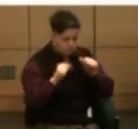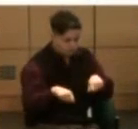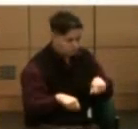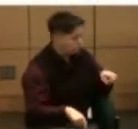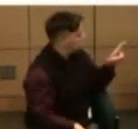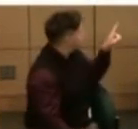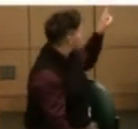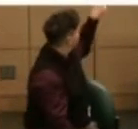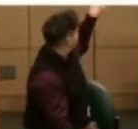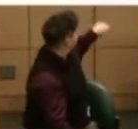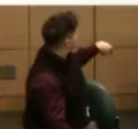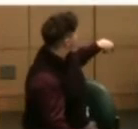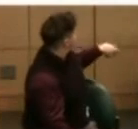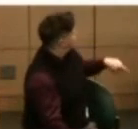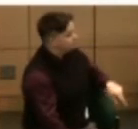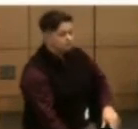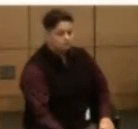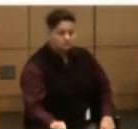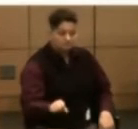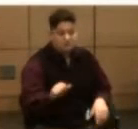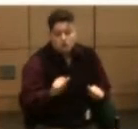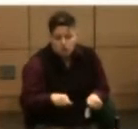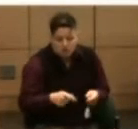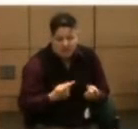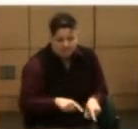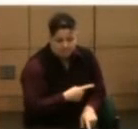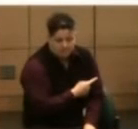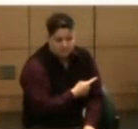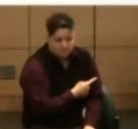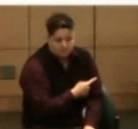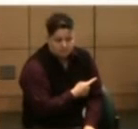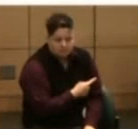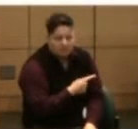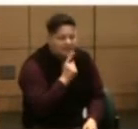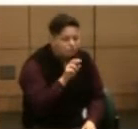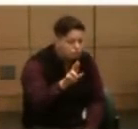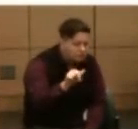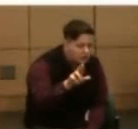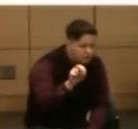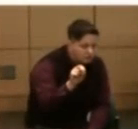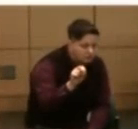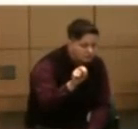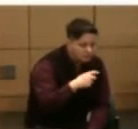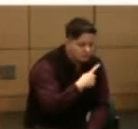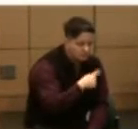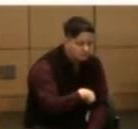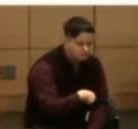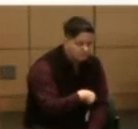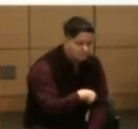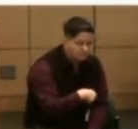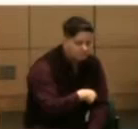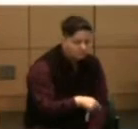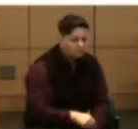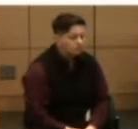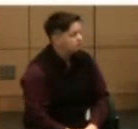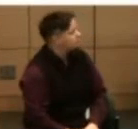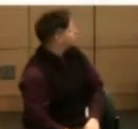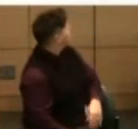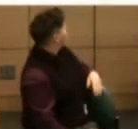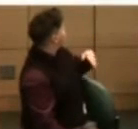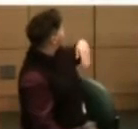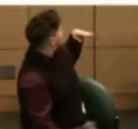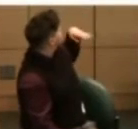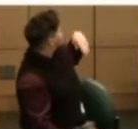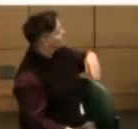have, but I want to emphasize that these are pretty rare. Probably the most common is Pendred